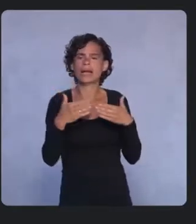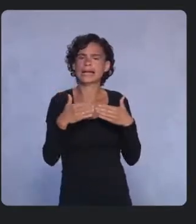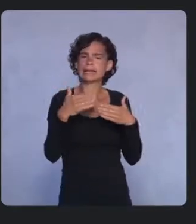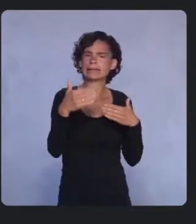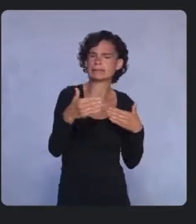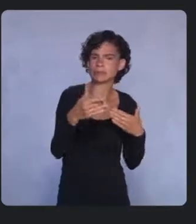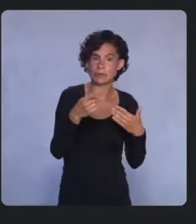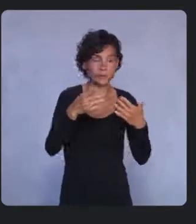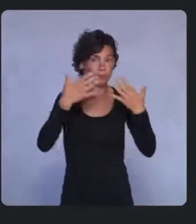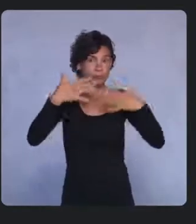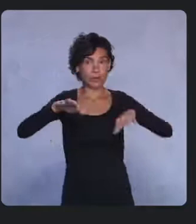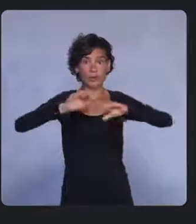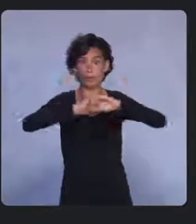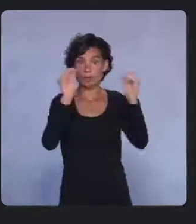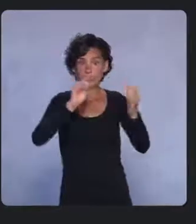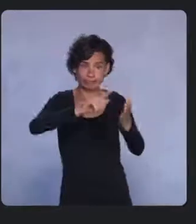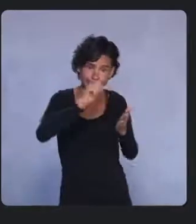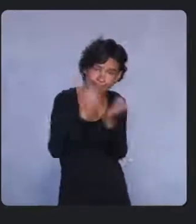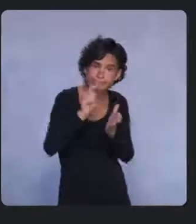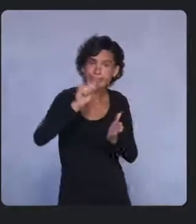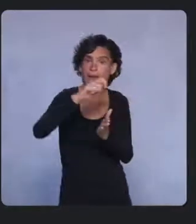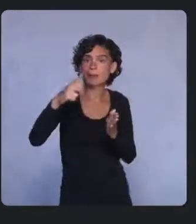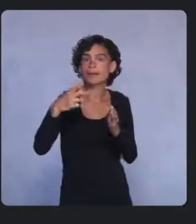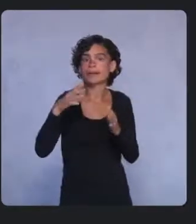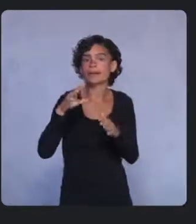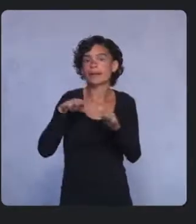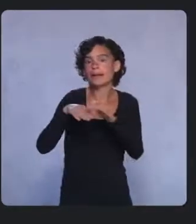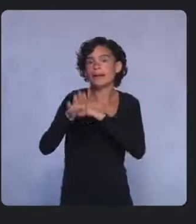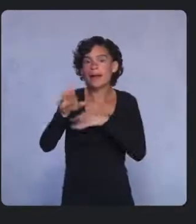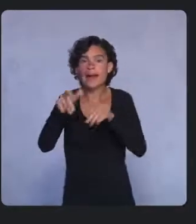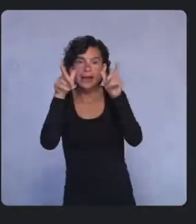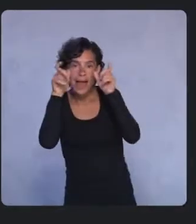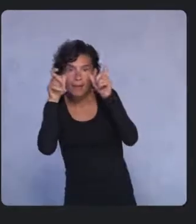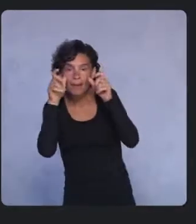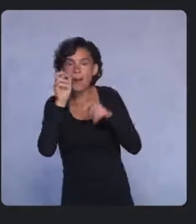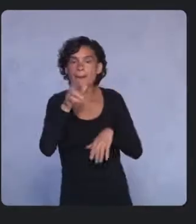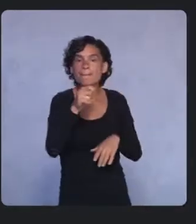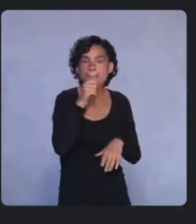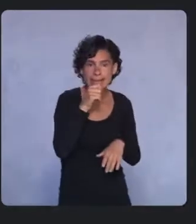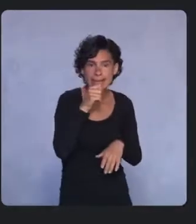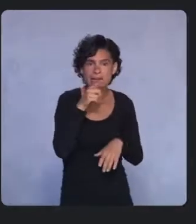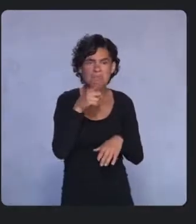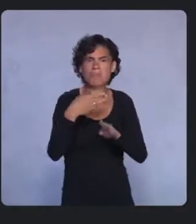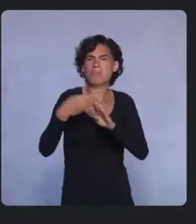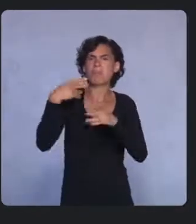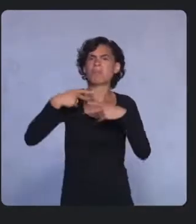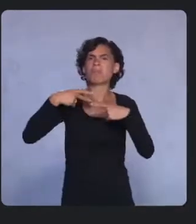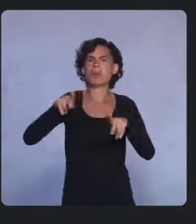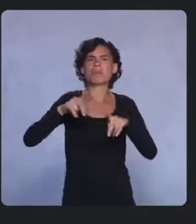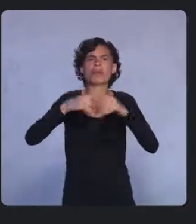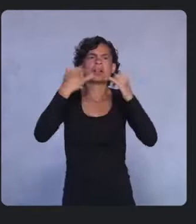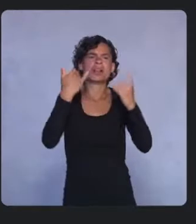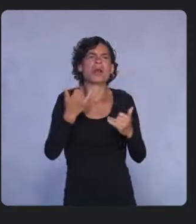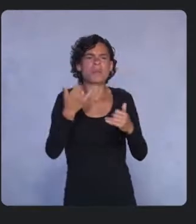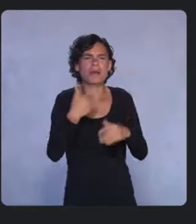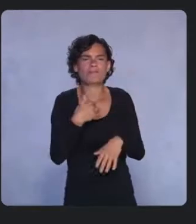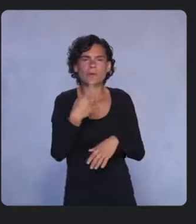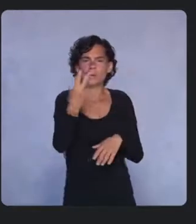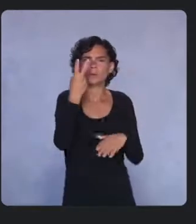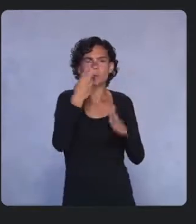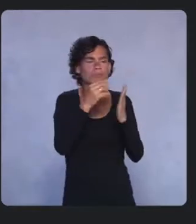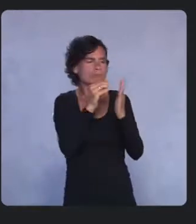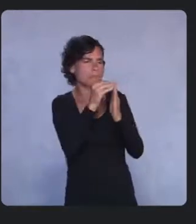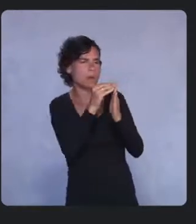apps to access the microphone or camera, even if you've granted them permission in the past, We've added 2 new toggles in quick settings, so you